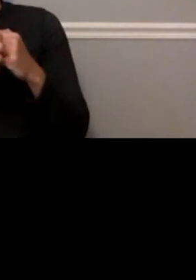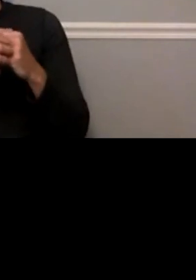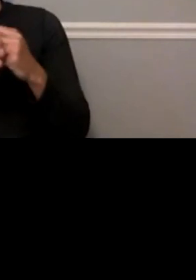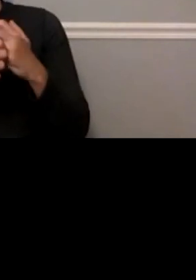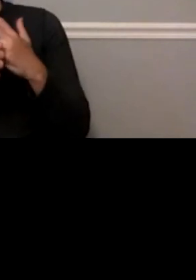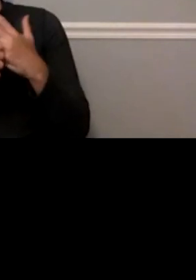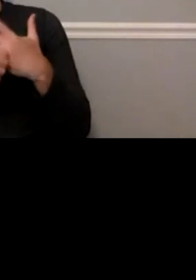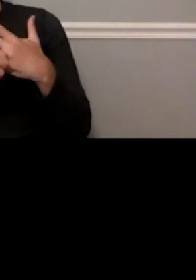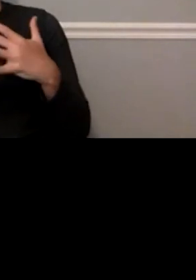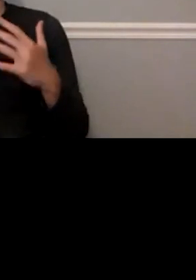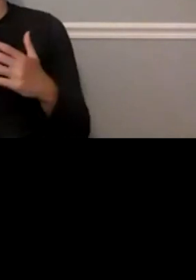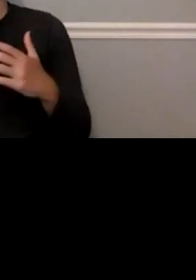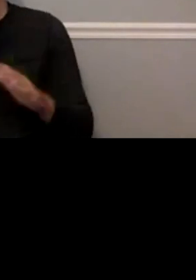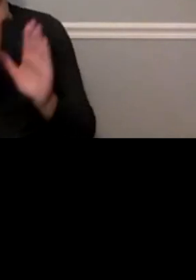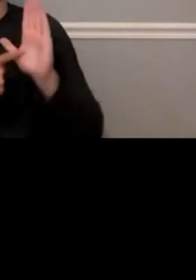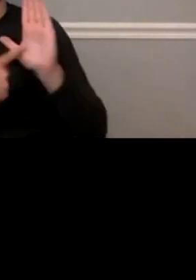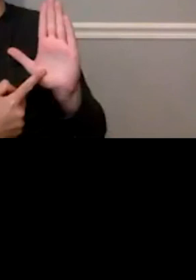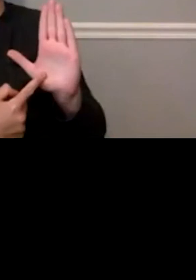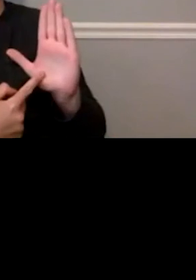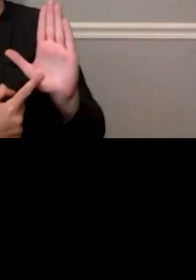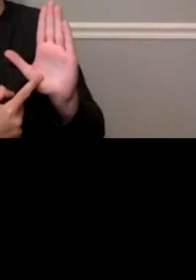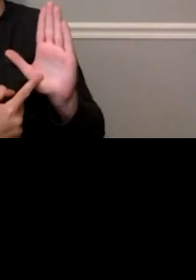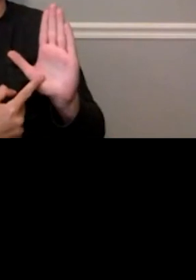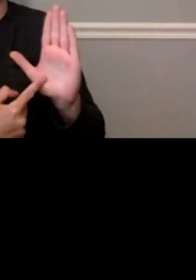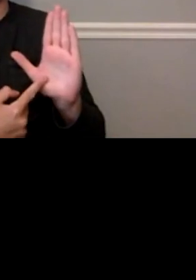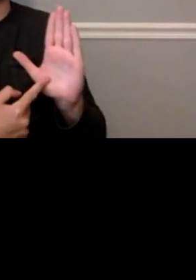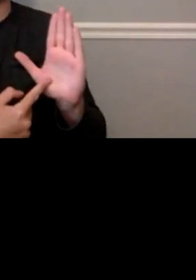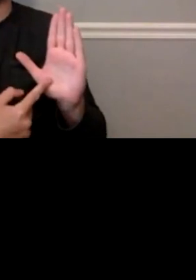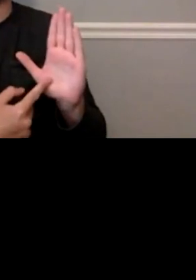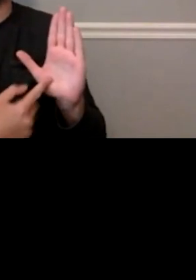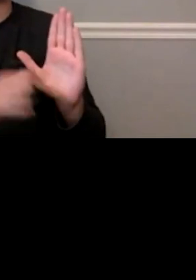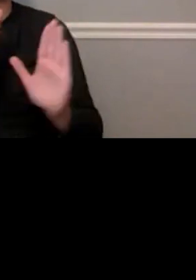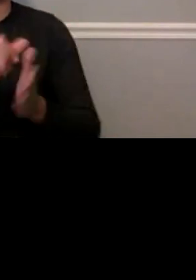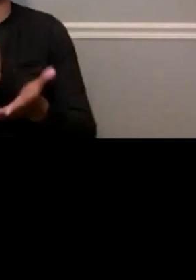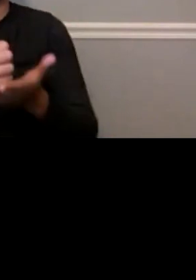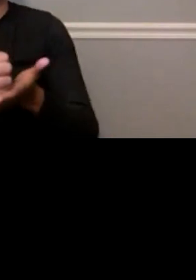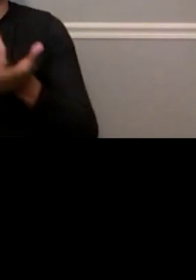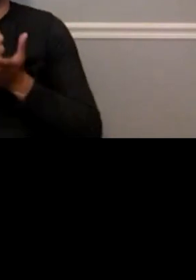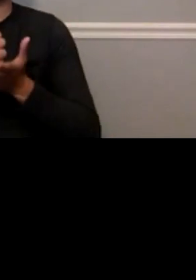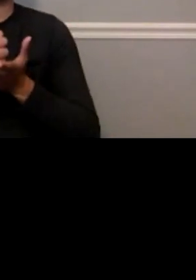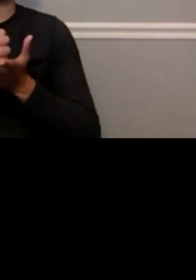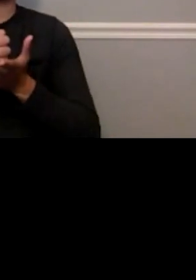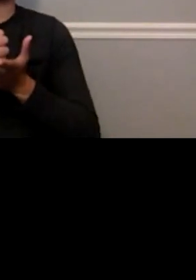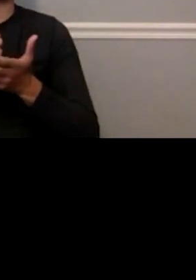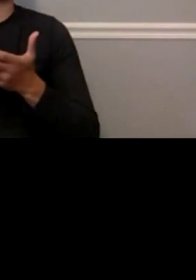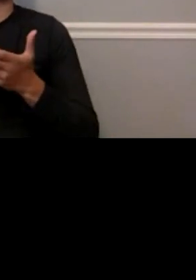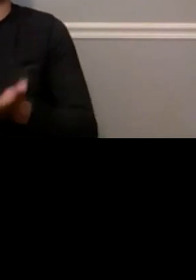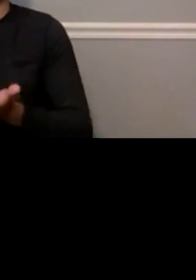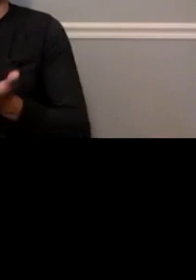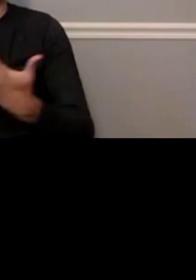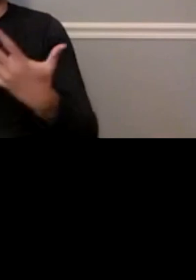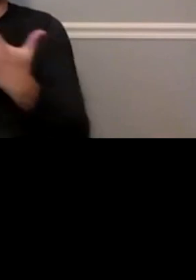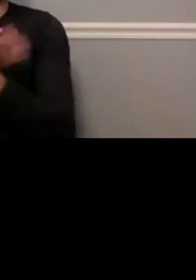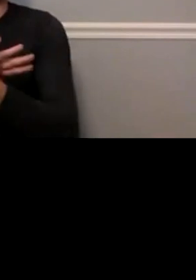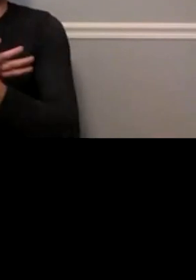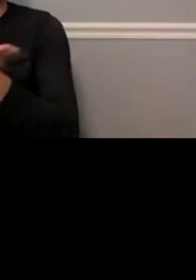not present, if you want, that would help basically prevent this confounder from affecting our data. But this